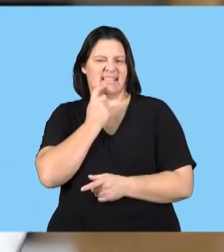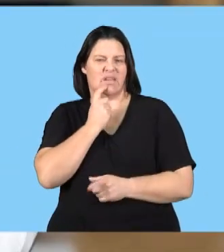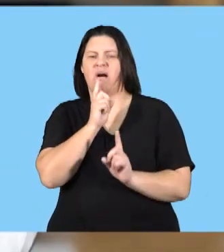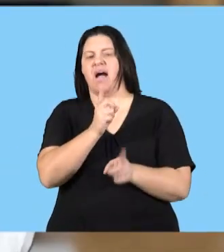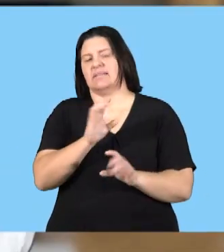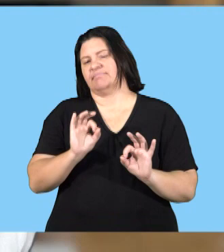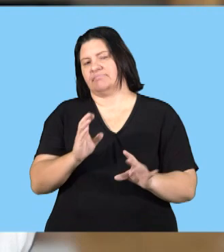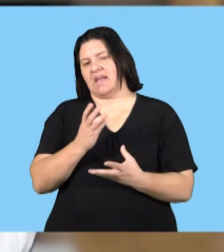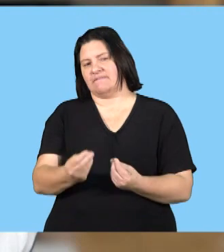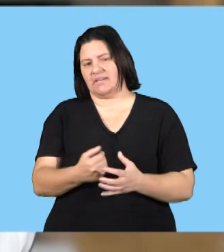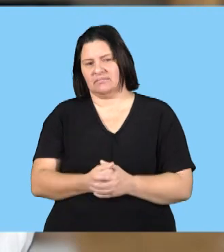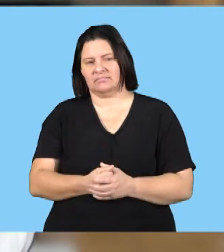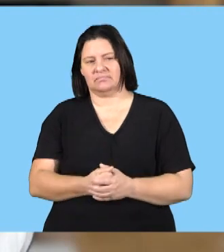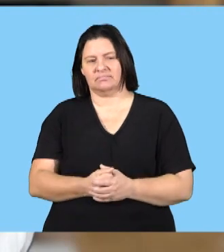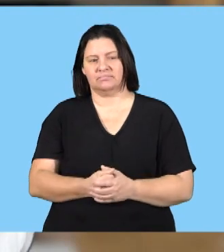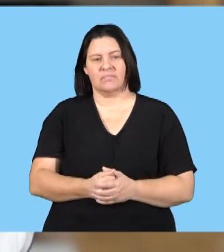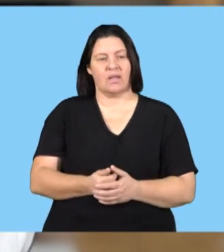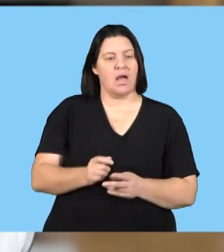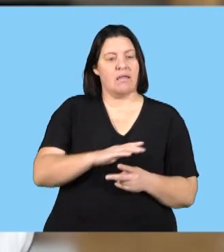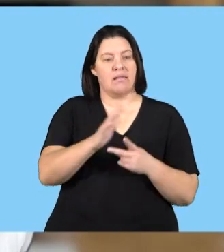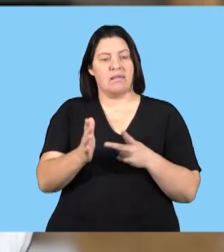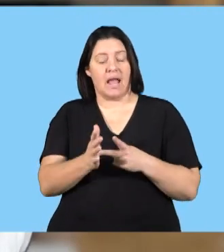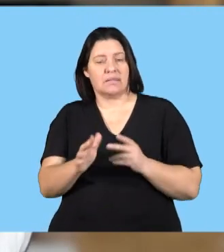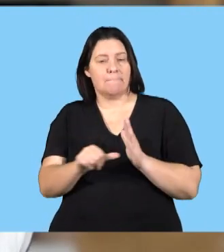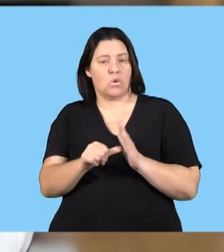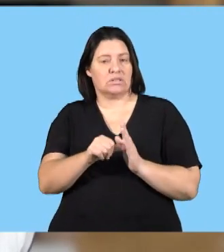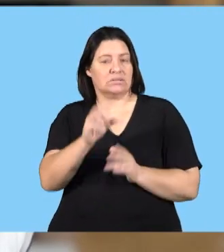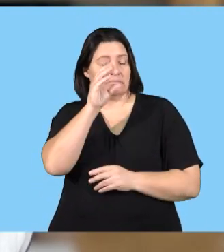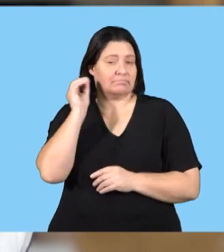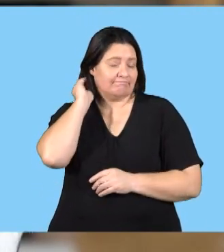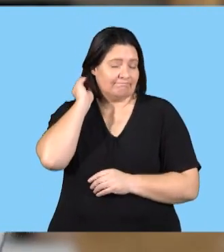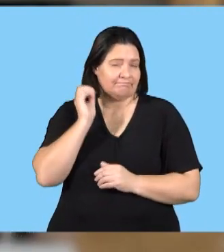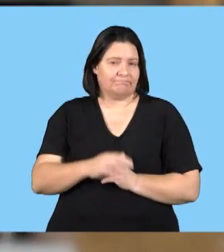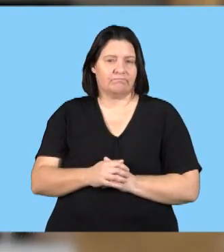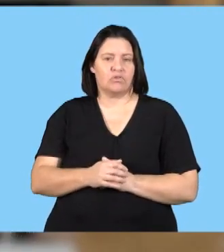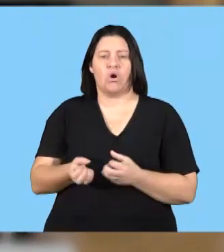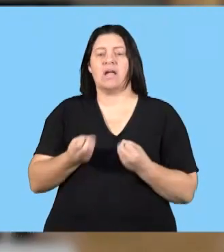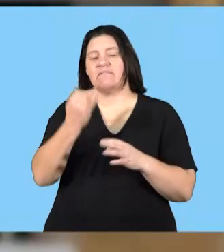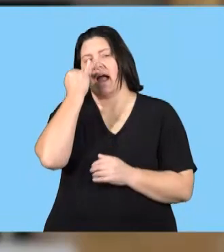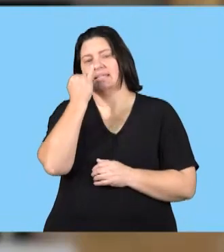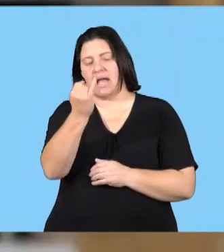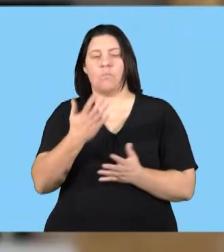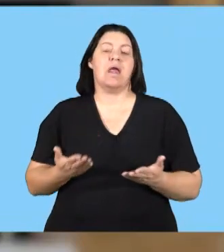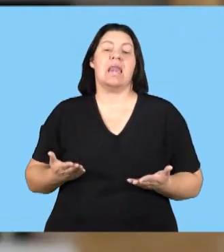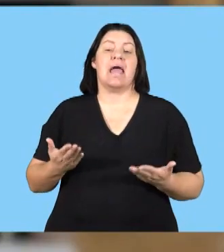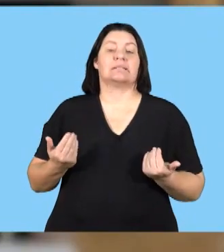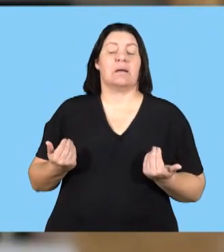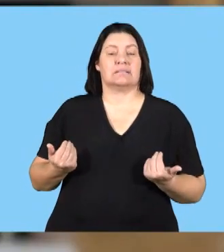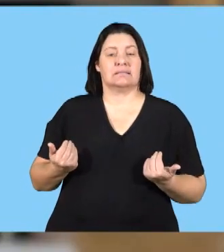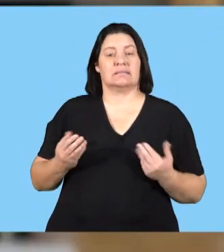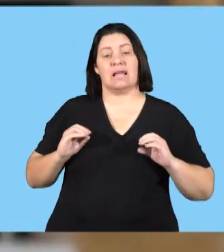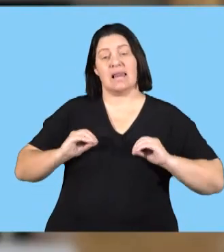you got all the answers correct. All right, let's see what else will be important for you to know. All right, just to give an idea of what to expect